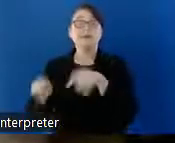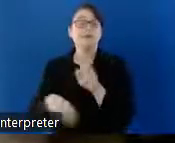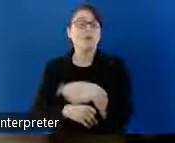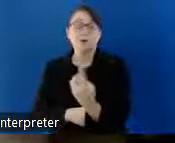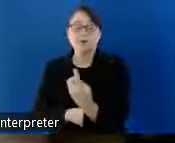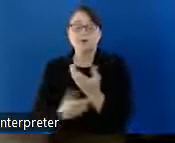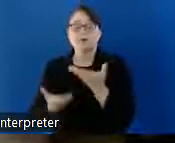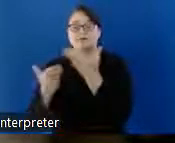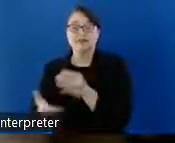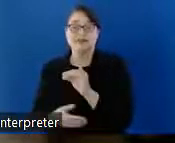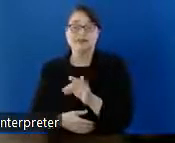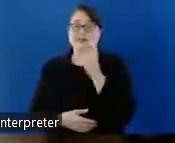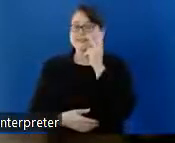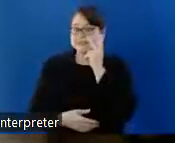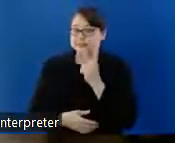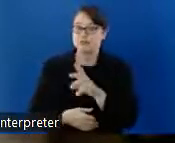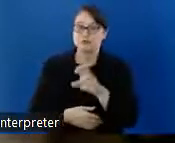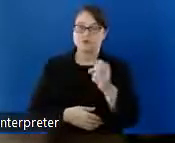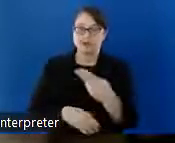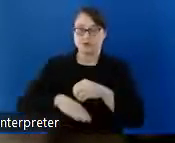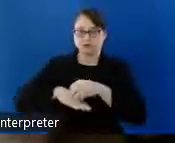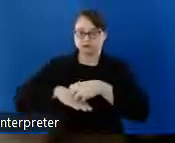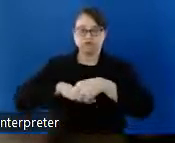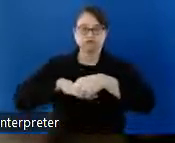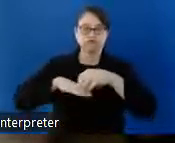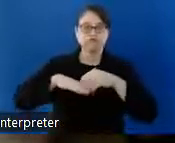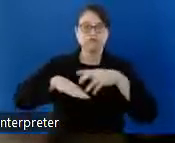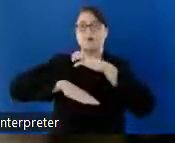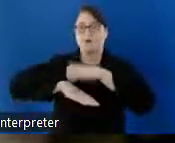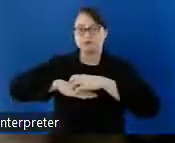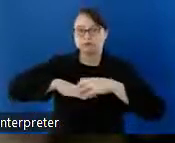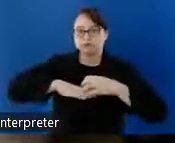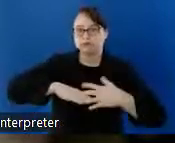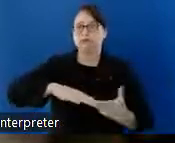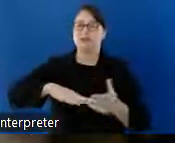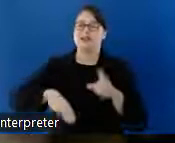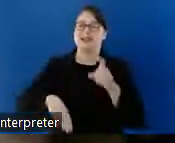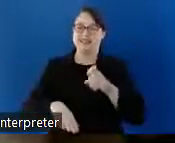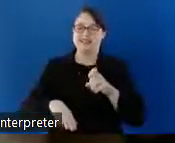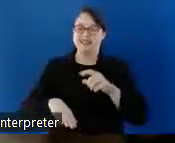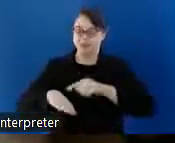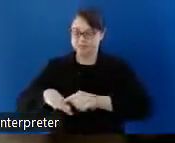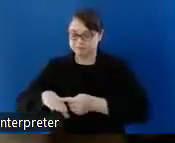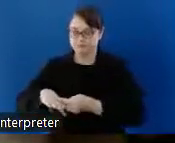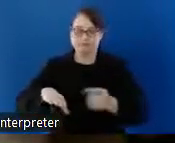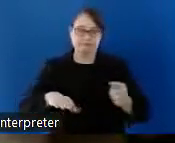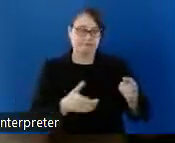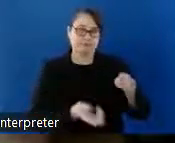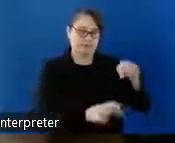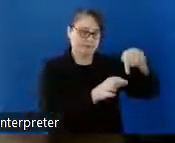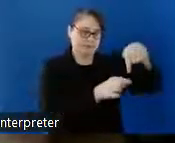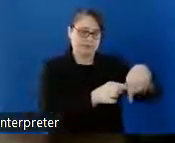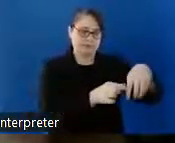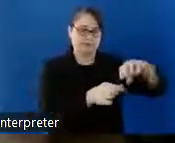with monkeypox. Those bumps or those sores or those rashes need to be swabbed and sent to the lab. Only a